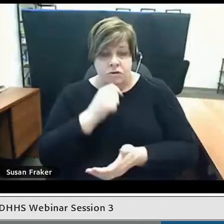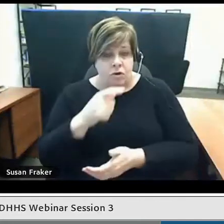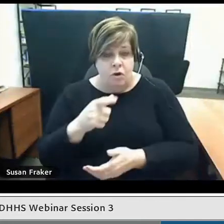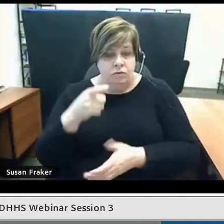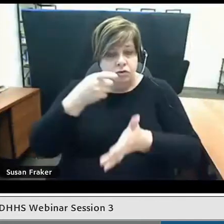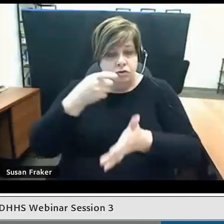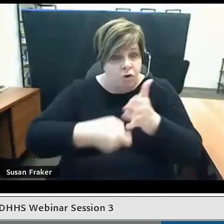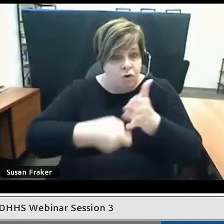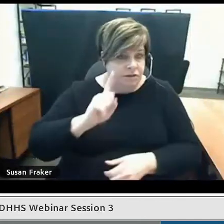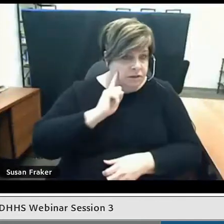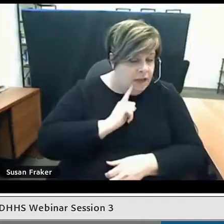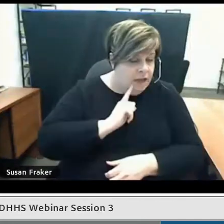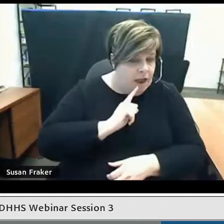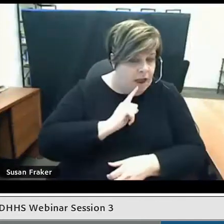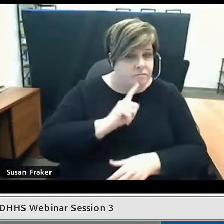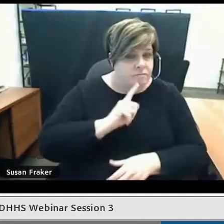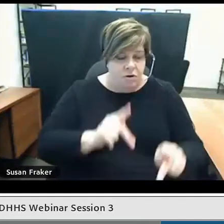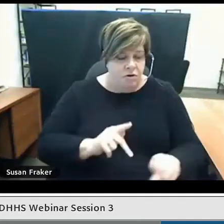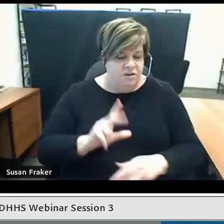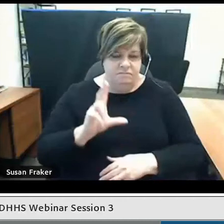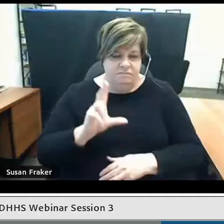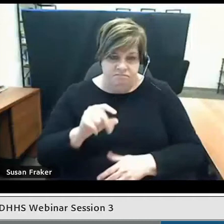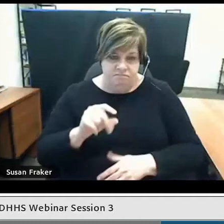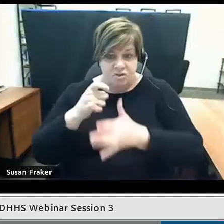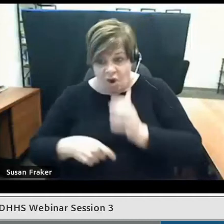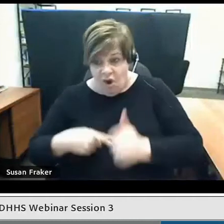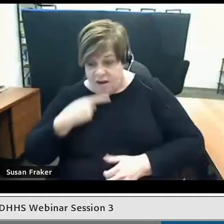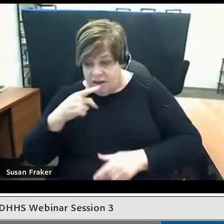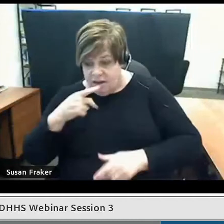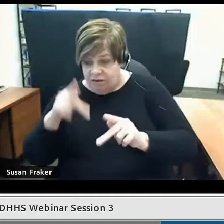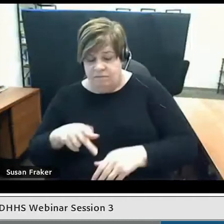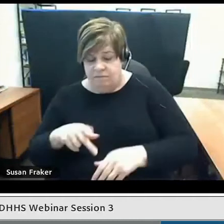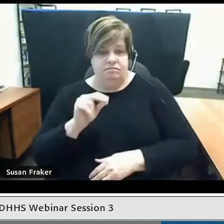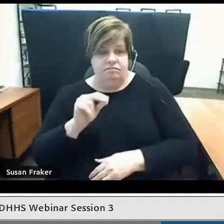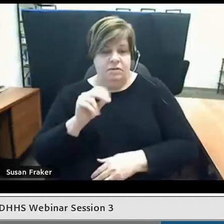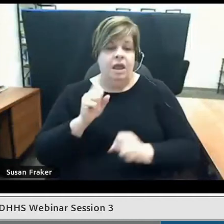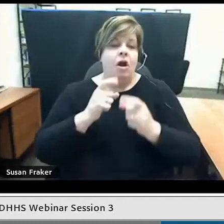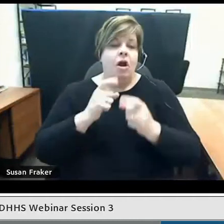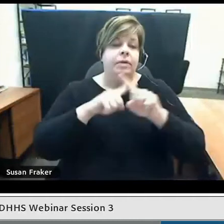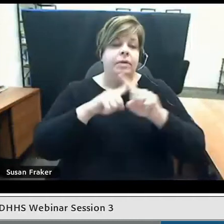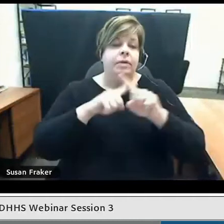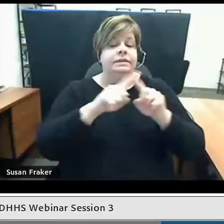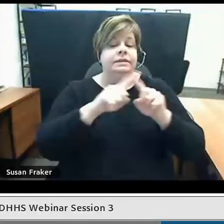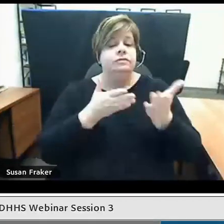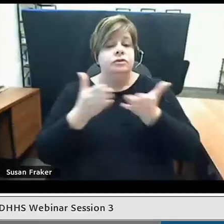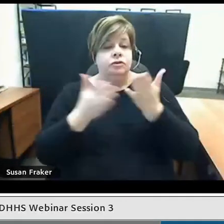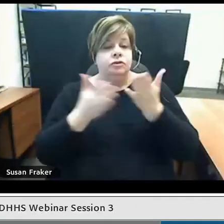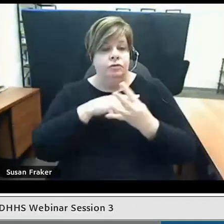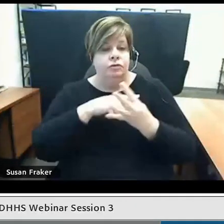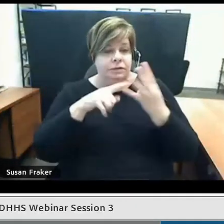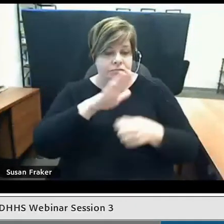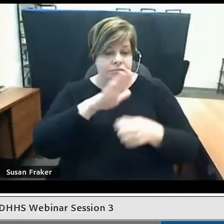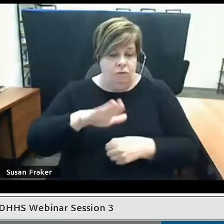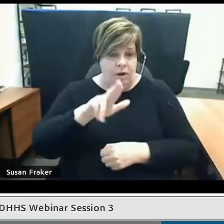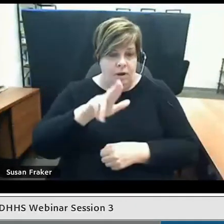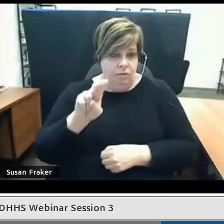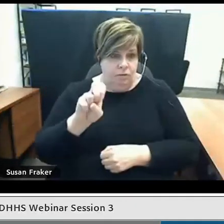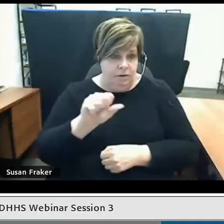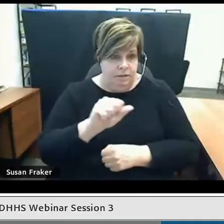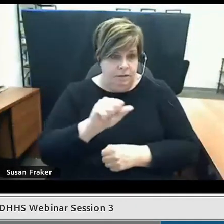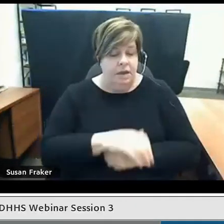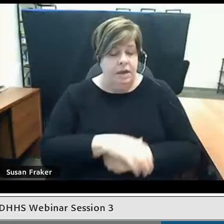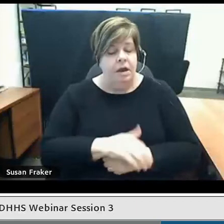person. There are many, many different video relay service companies around the country. A